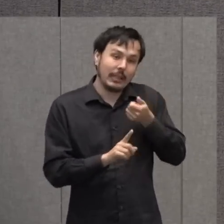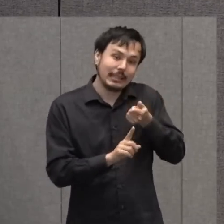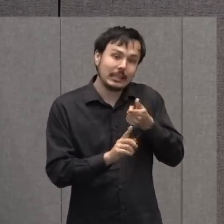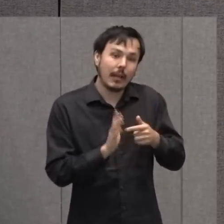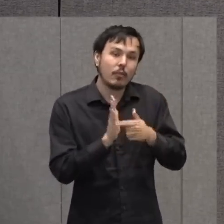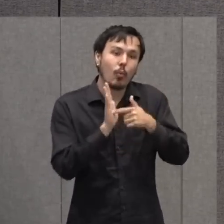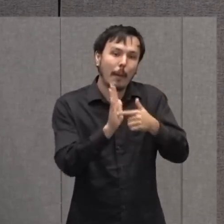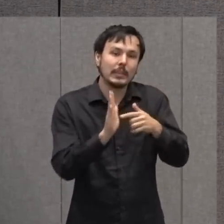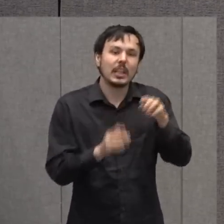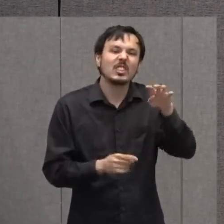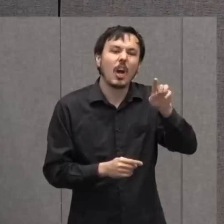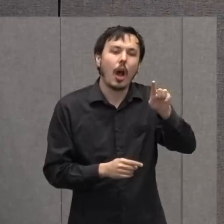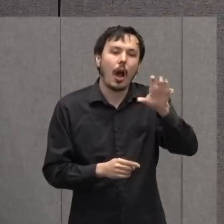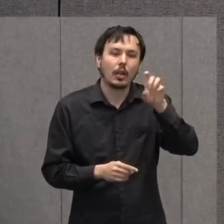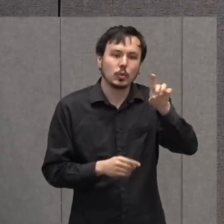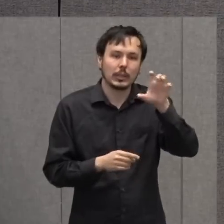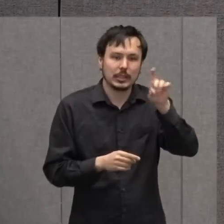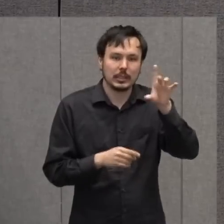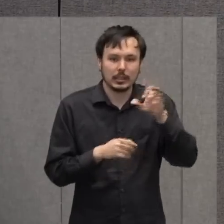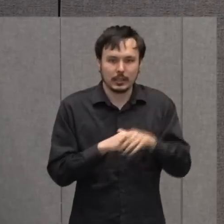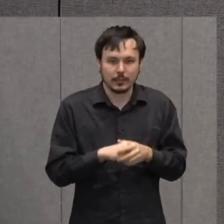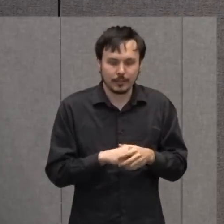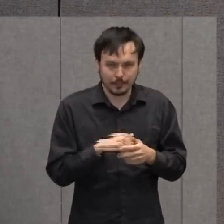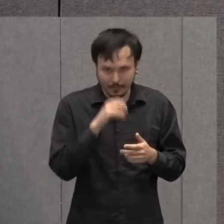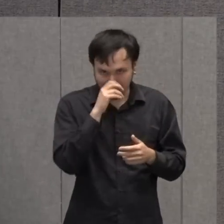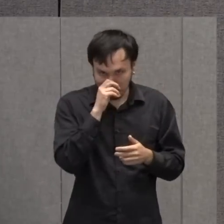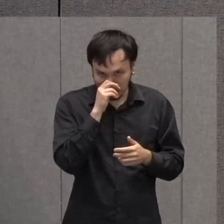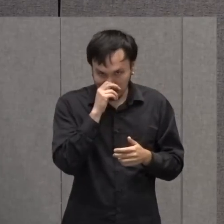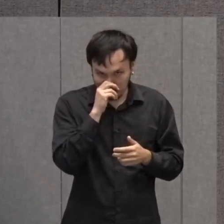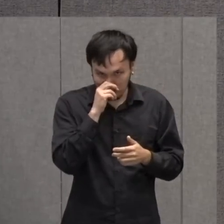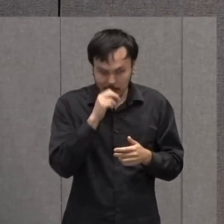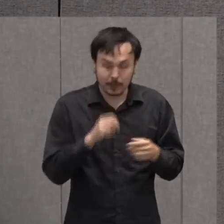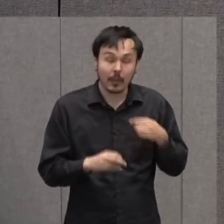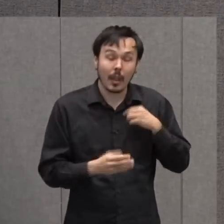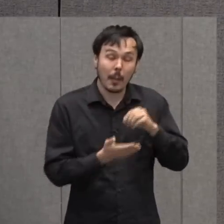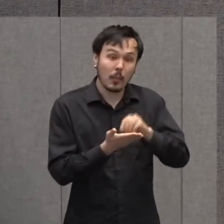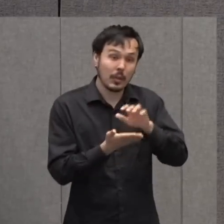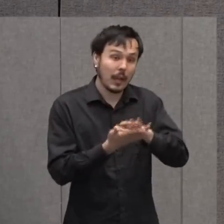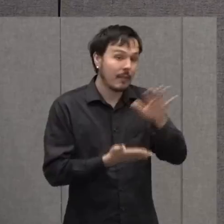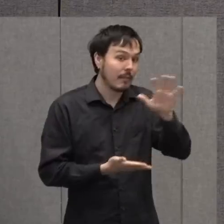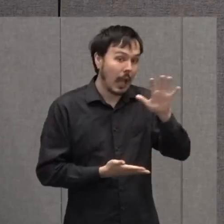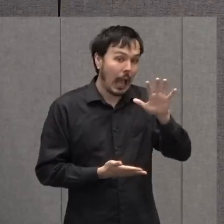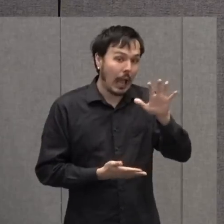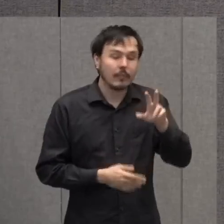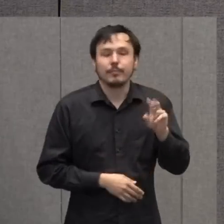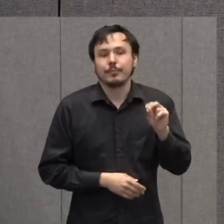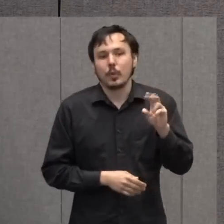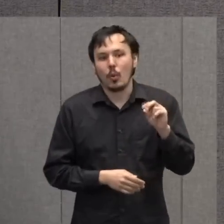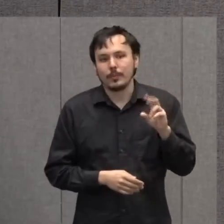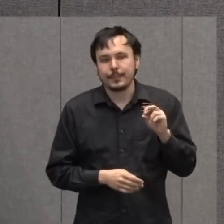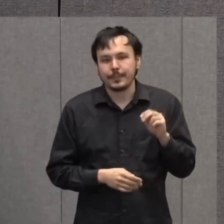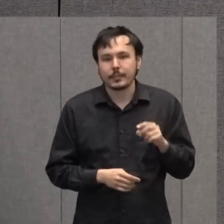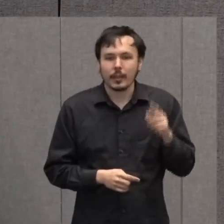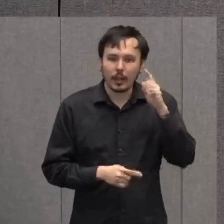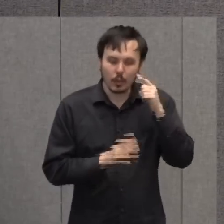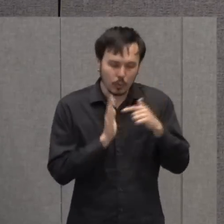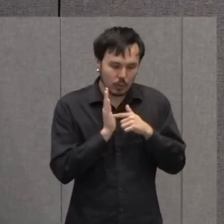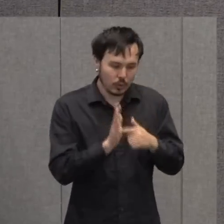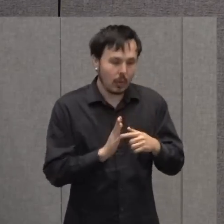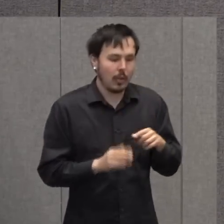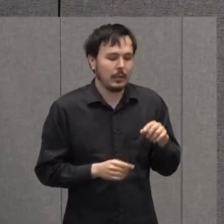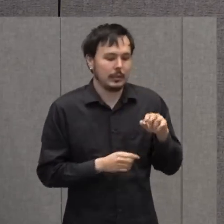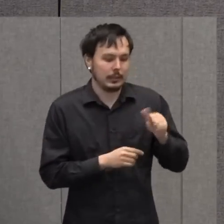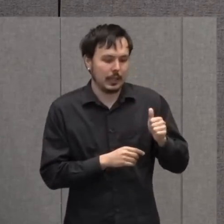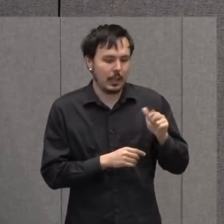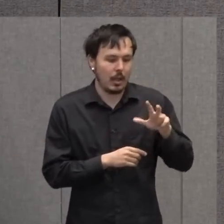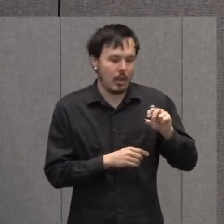And then, do I put a 5? Nope. Nope. It's 10, 20, 30, 40, 50. And